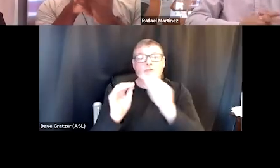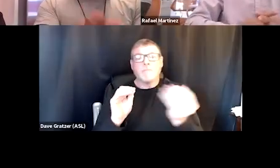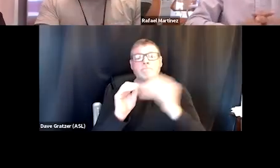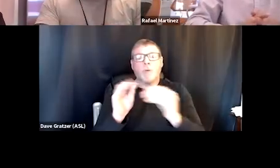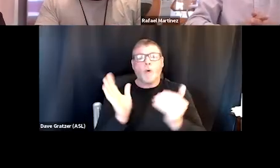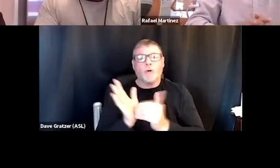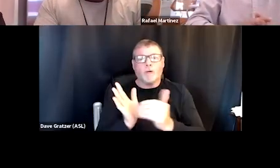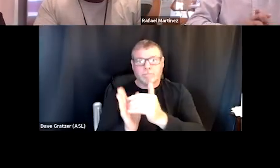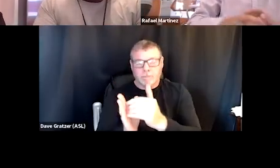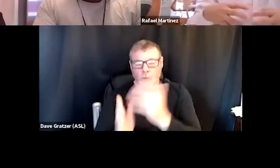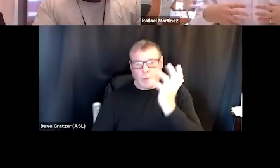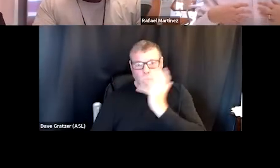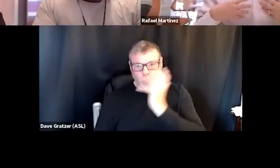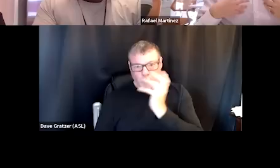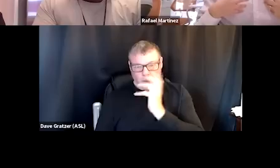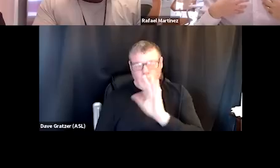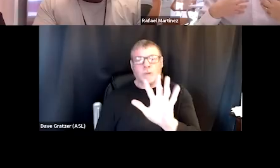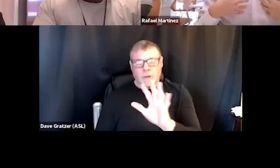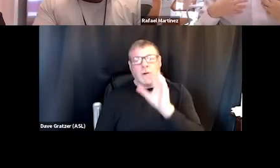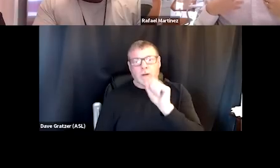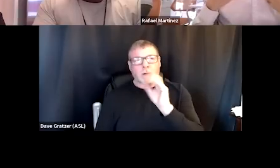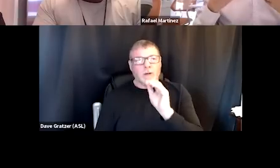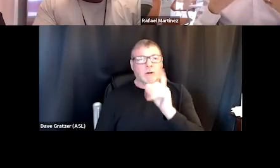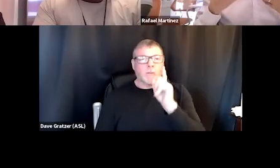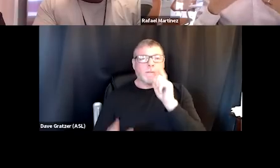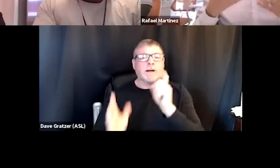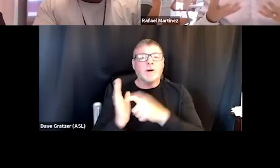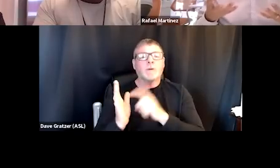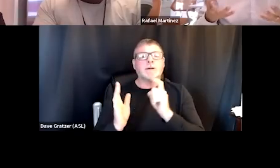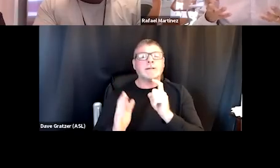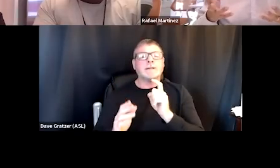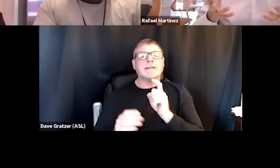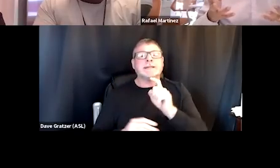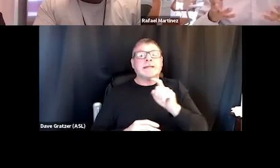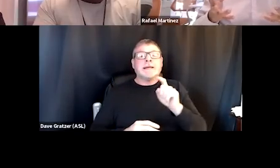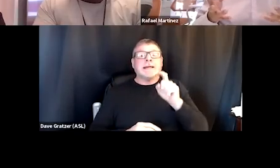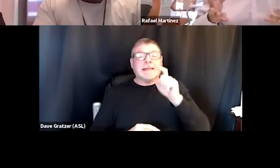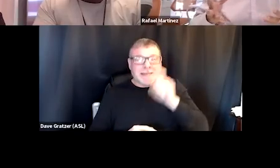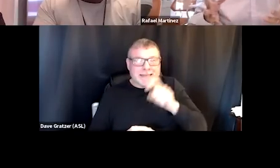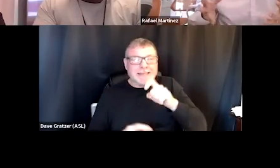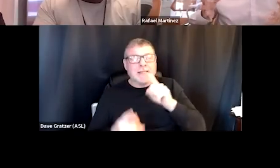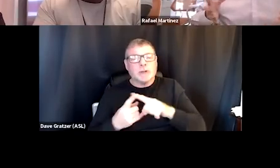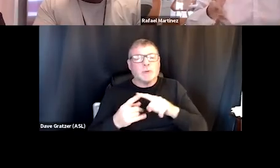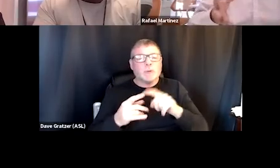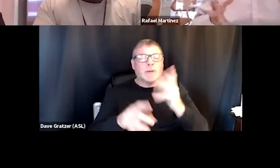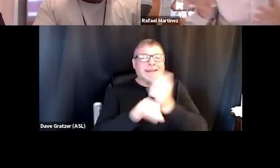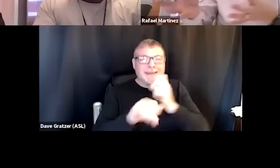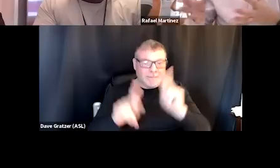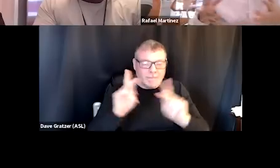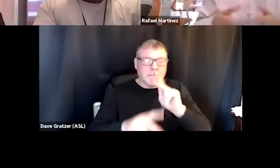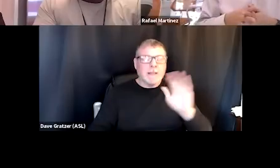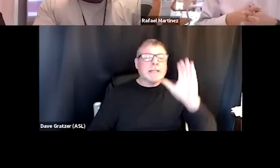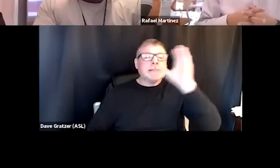more. So we were noticing a need to get some folks out there and